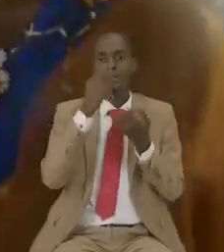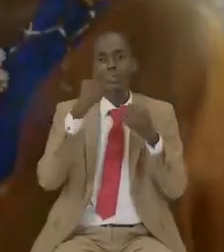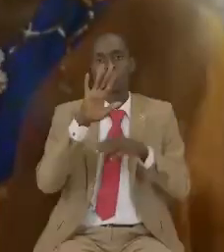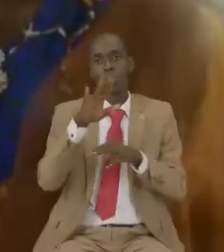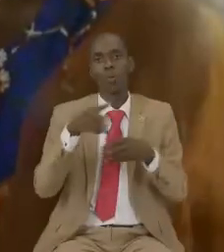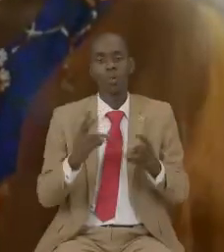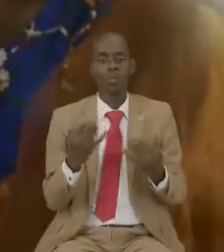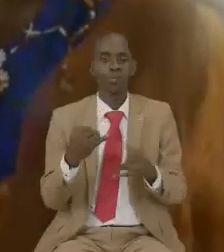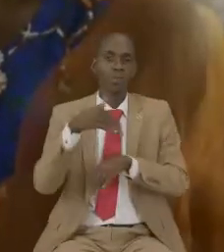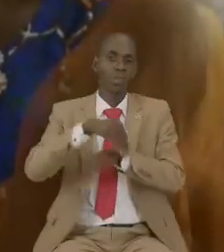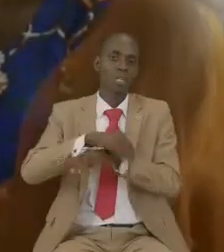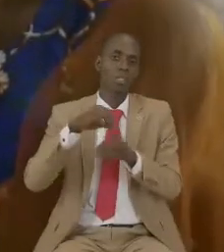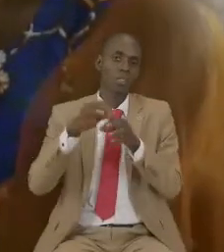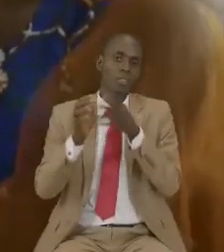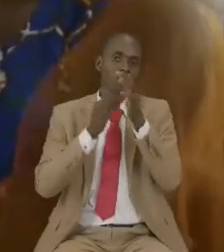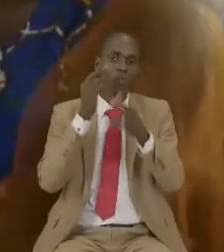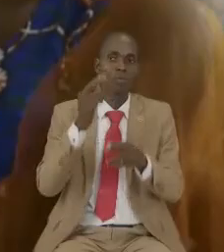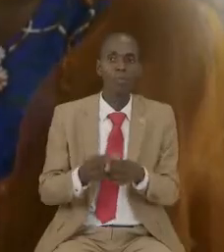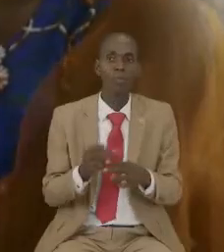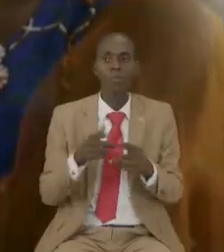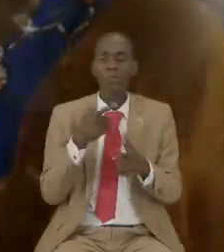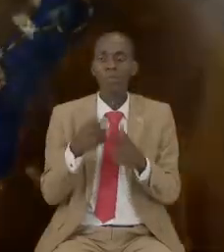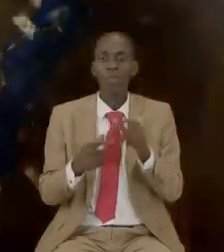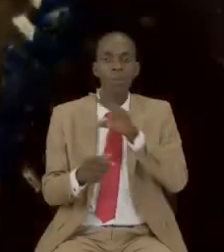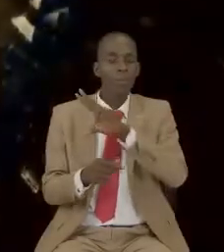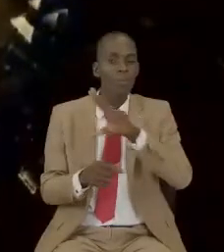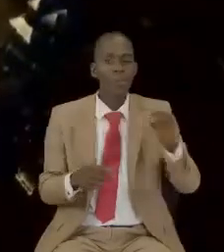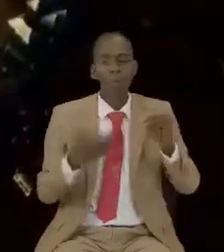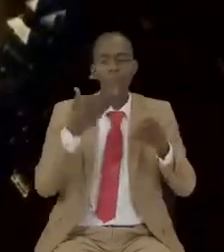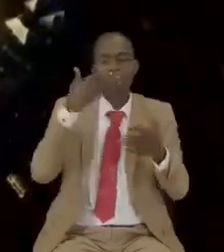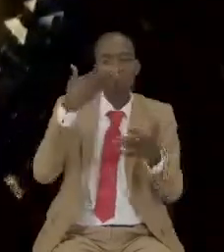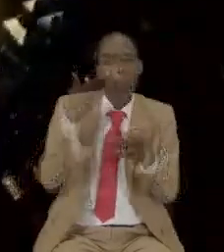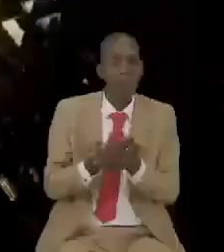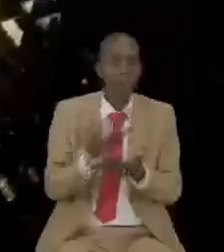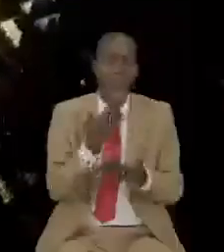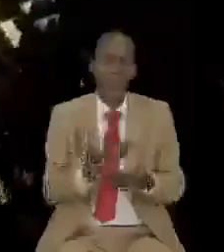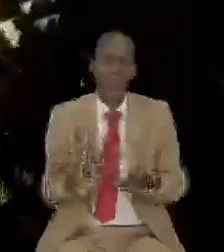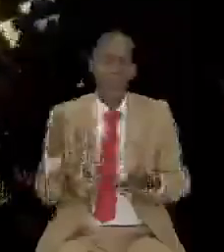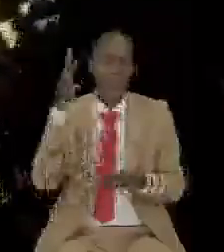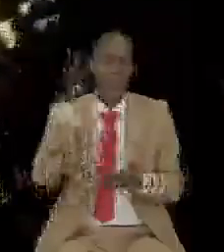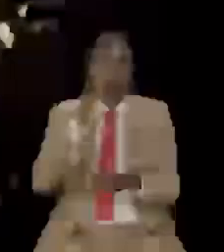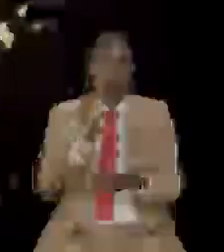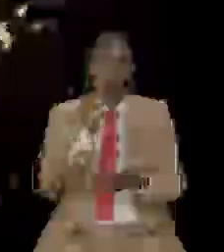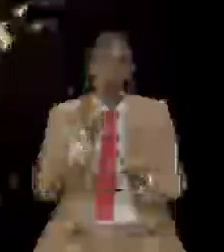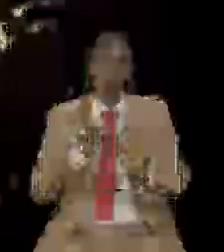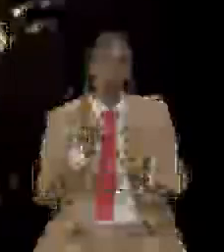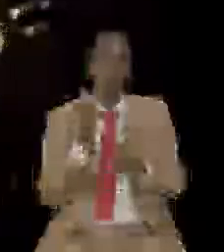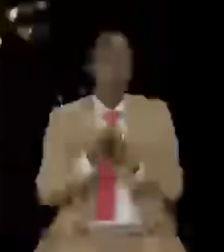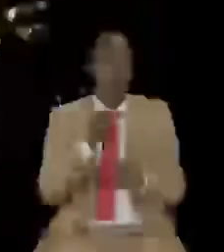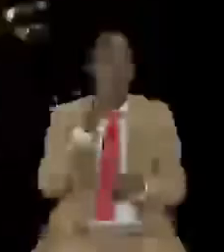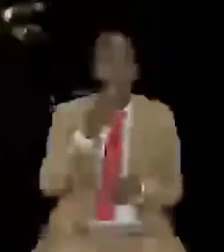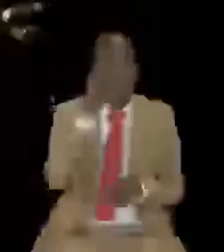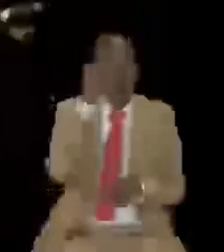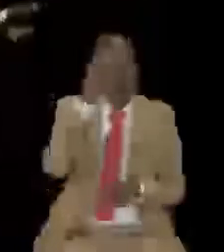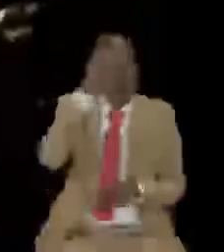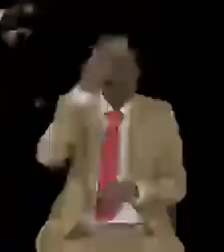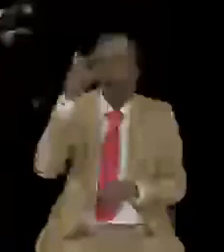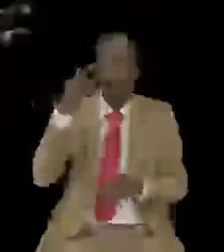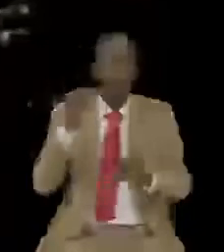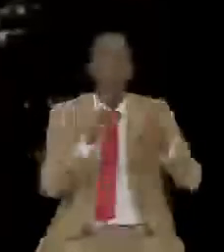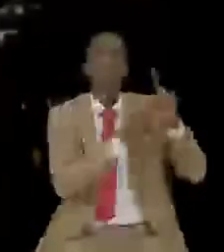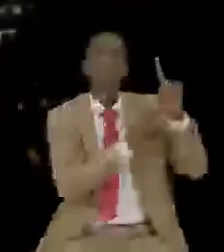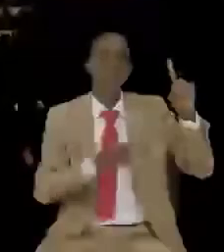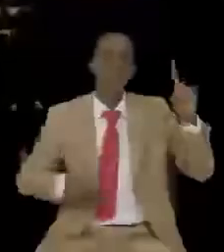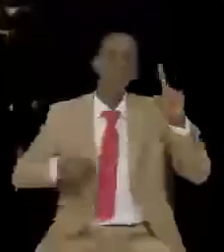tonight. And then no good thing will be withheld from you, because the Lord